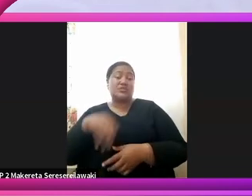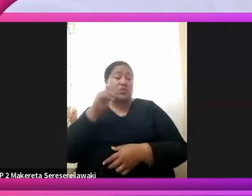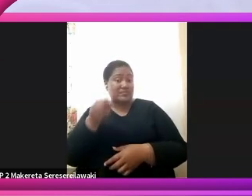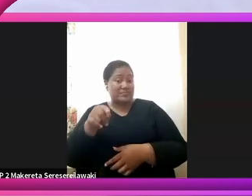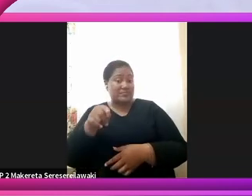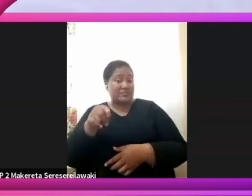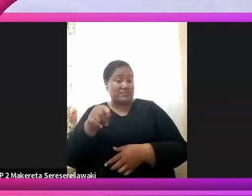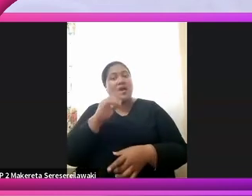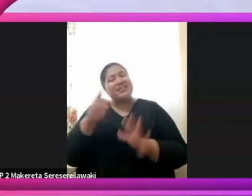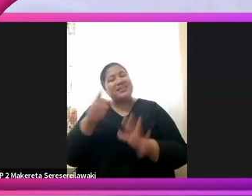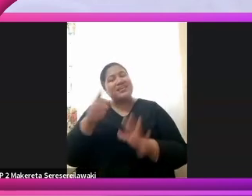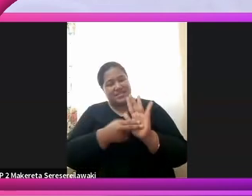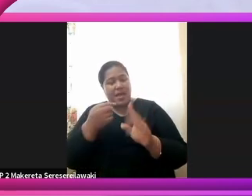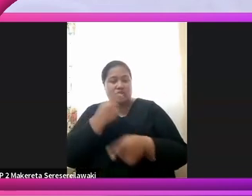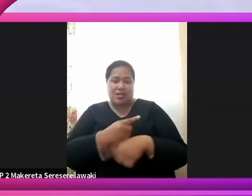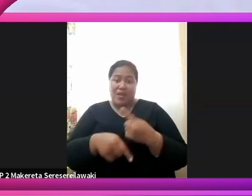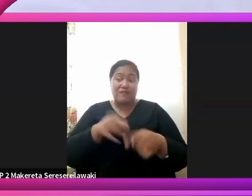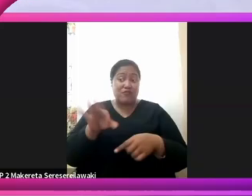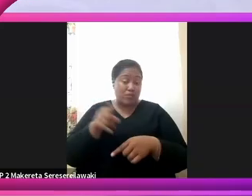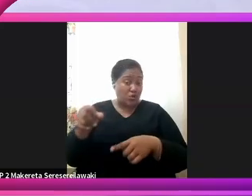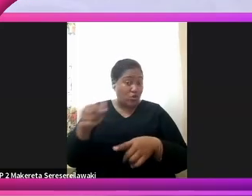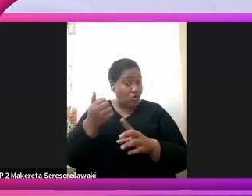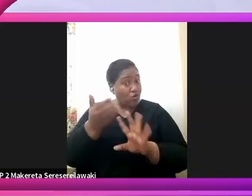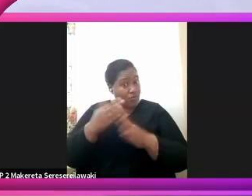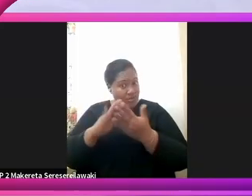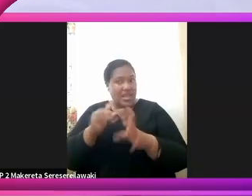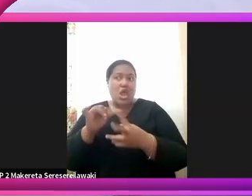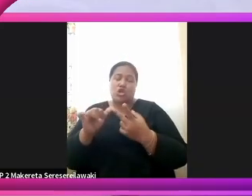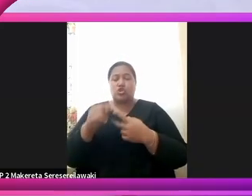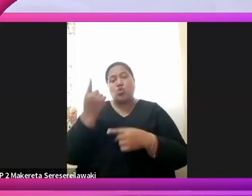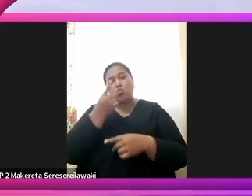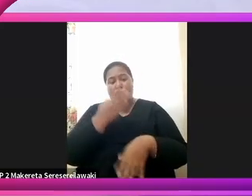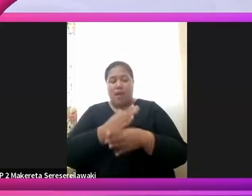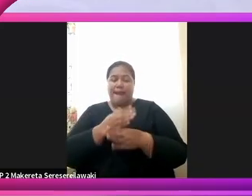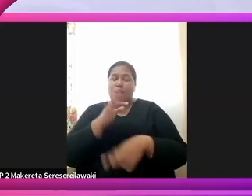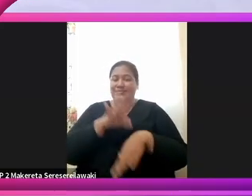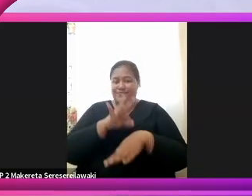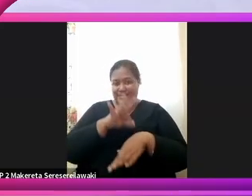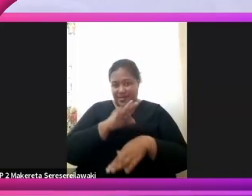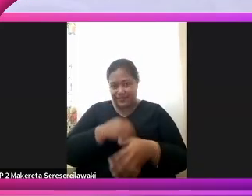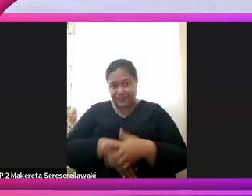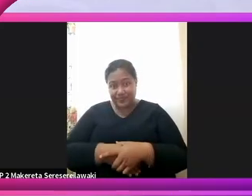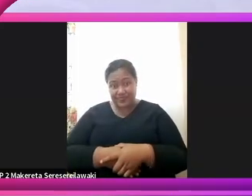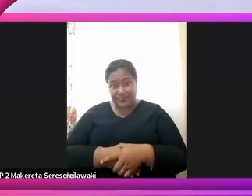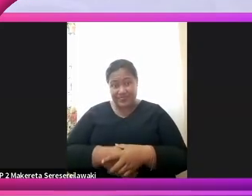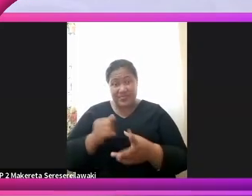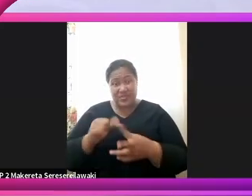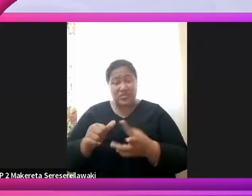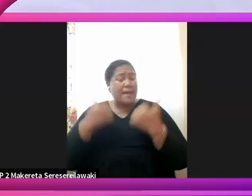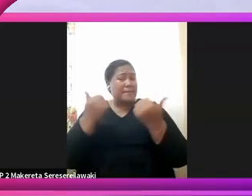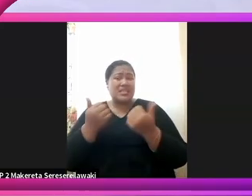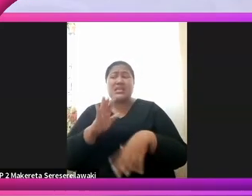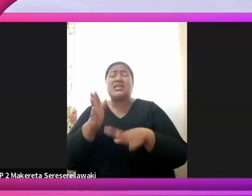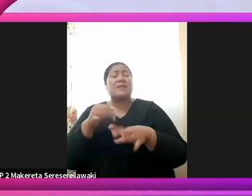talking about stigma from community, but also healthcare worker as well. The number 4 is inadequate services. A lot of people